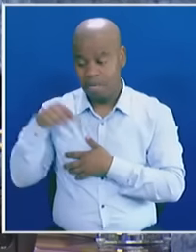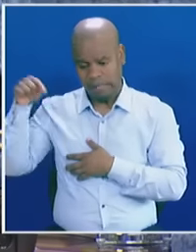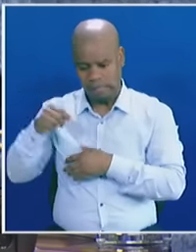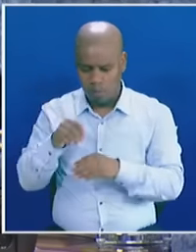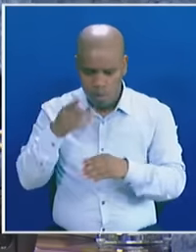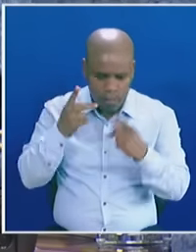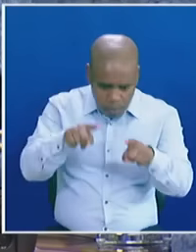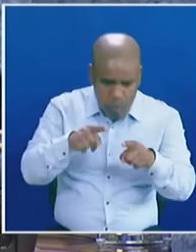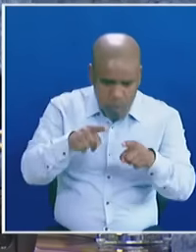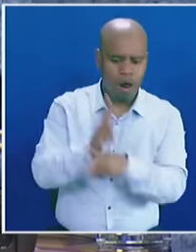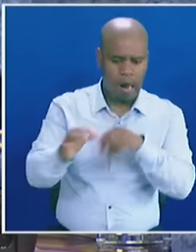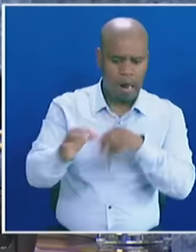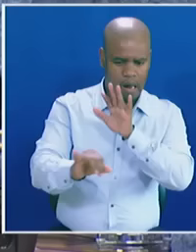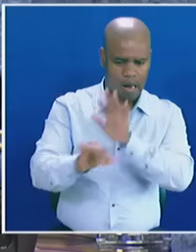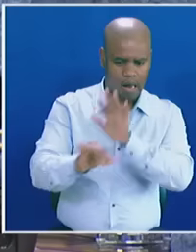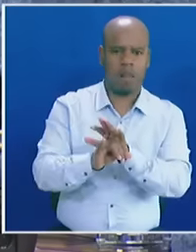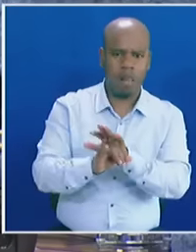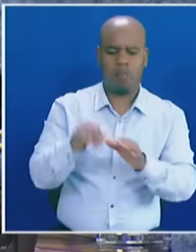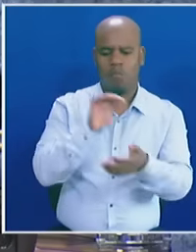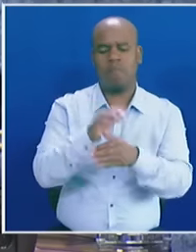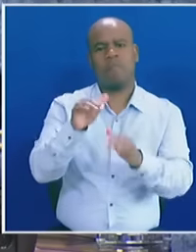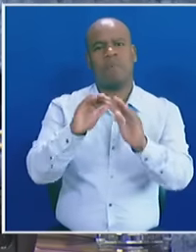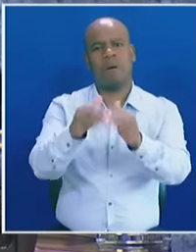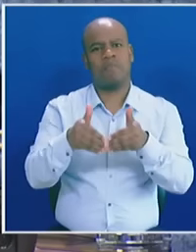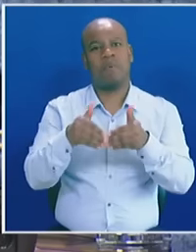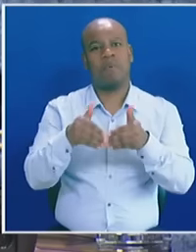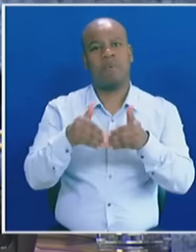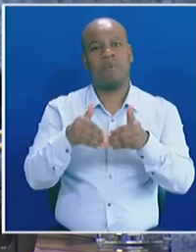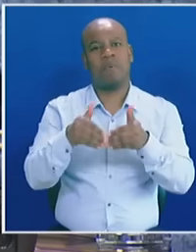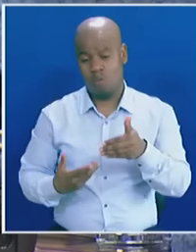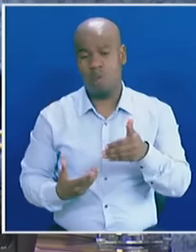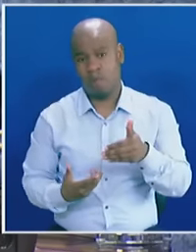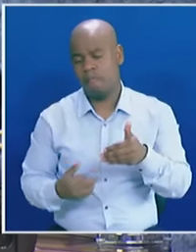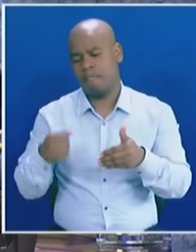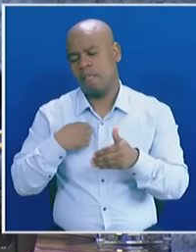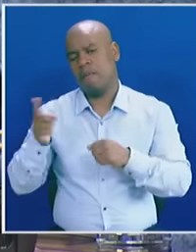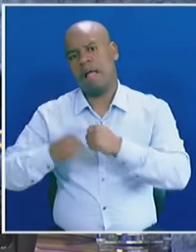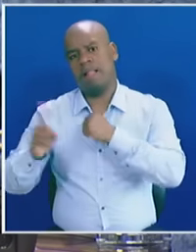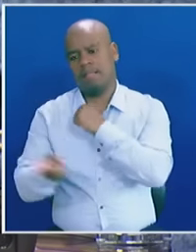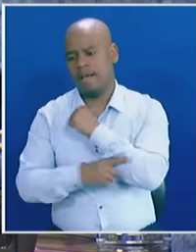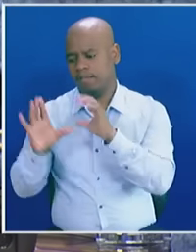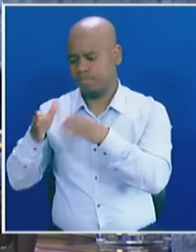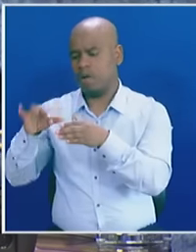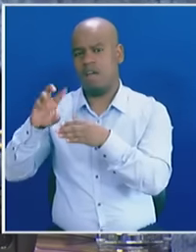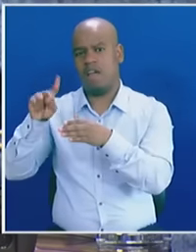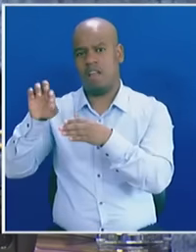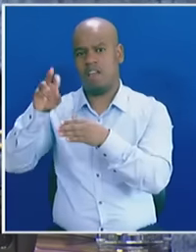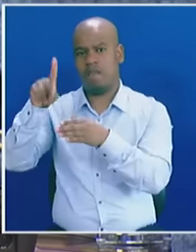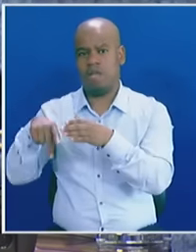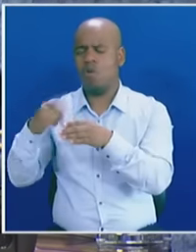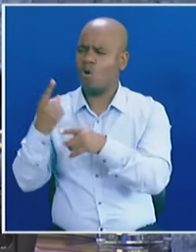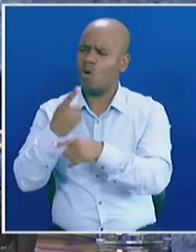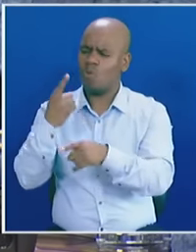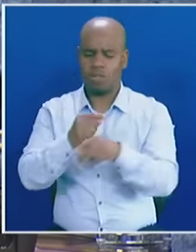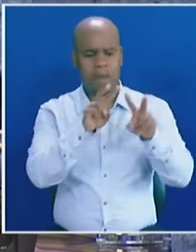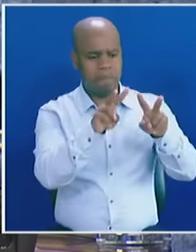must be well funded. In conclusion, Chairperson, the NFP will always support peace and